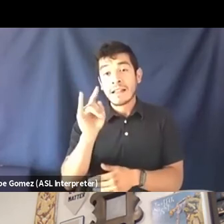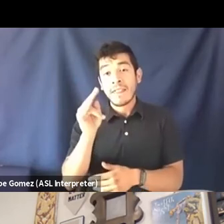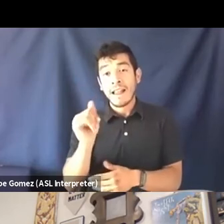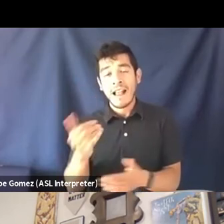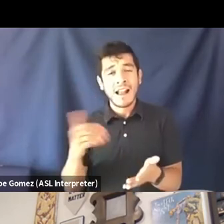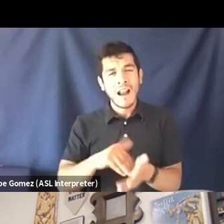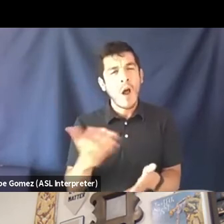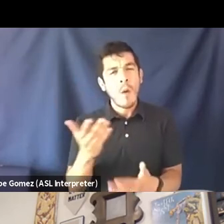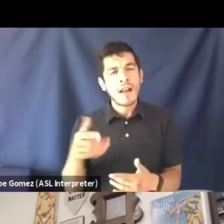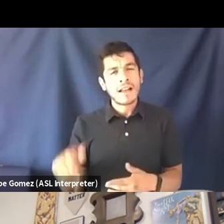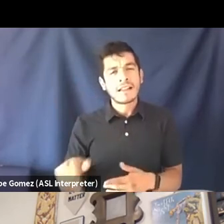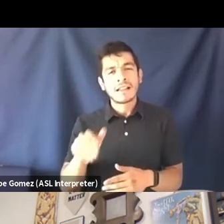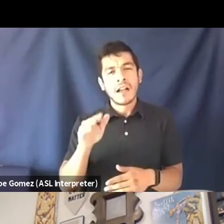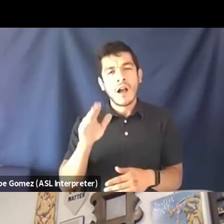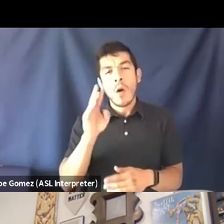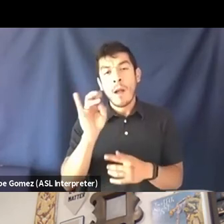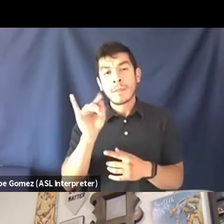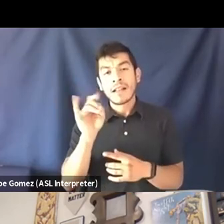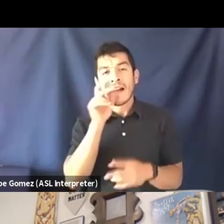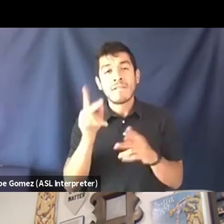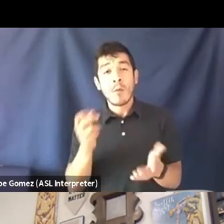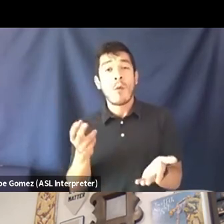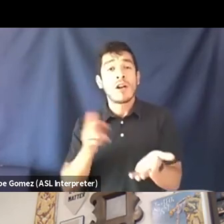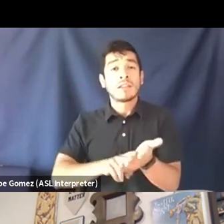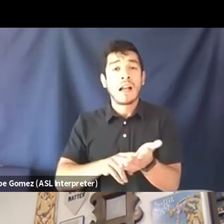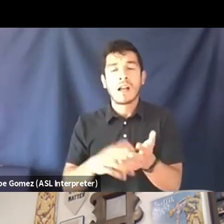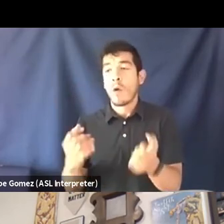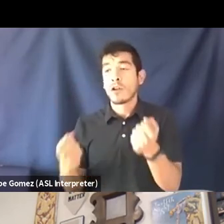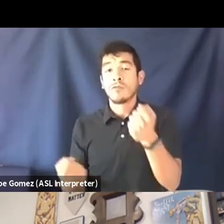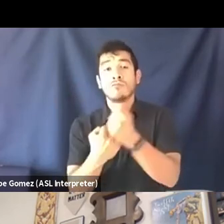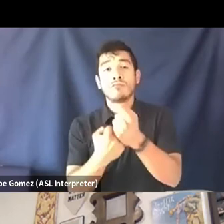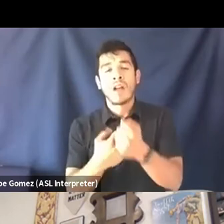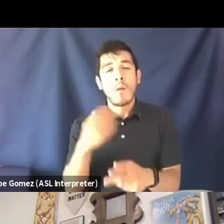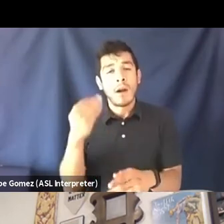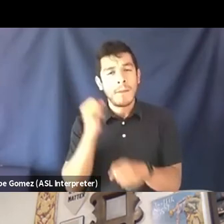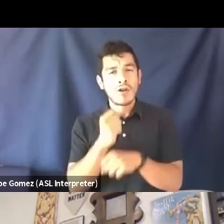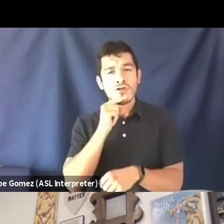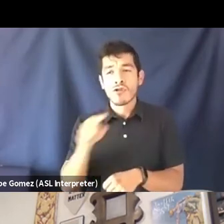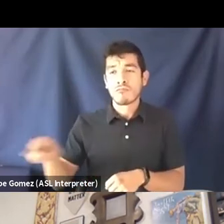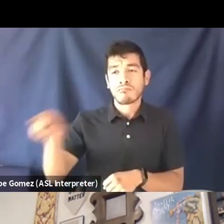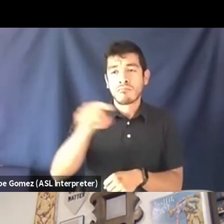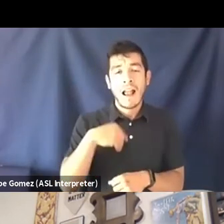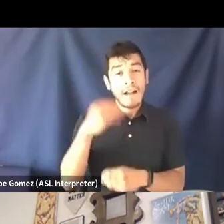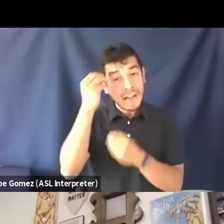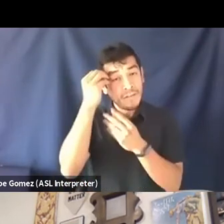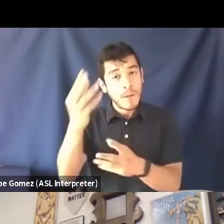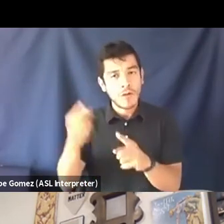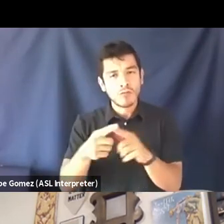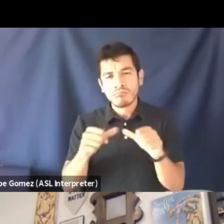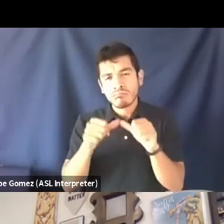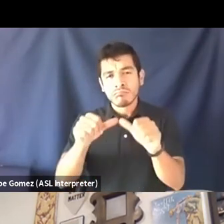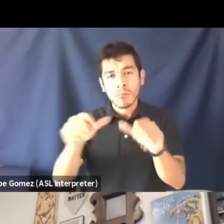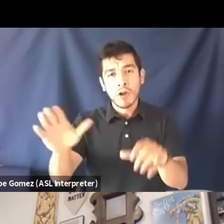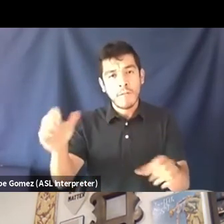people want to sign the petition, find ways to help? I want to make sure that they have all the information to hopefully keep the fight